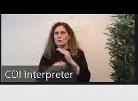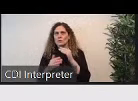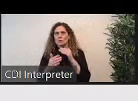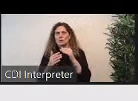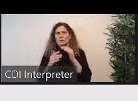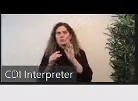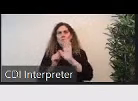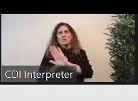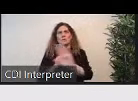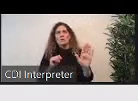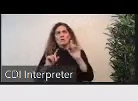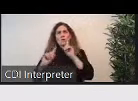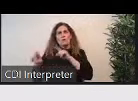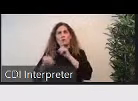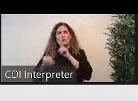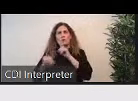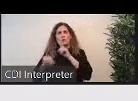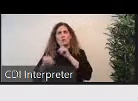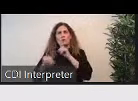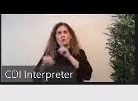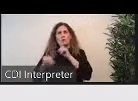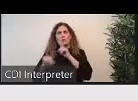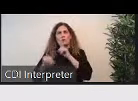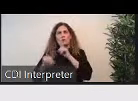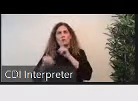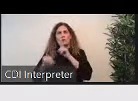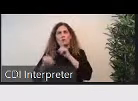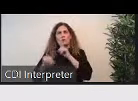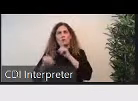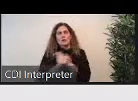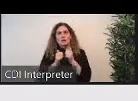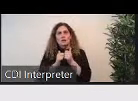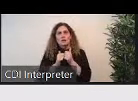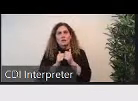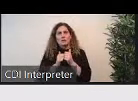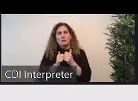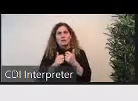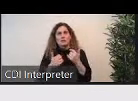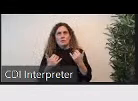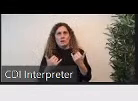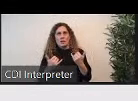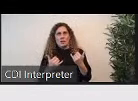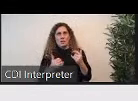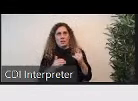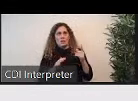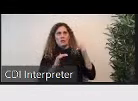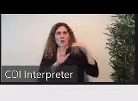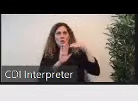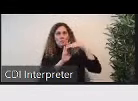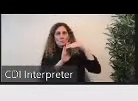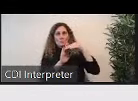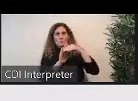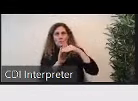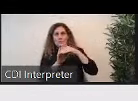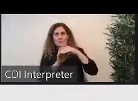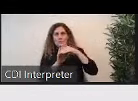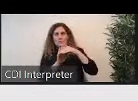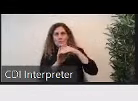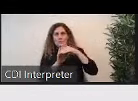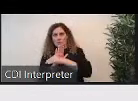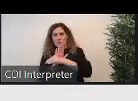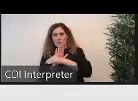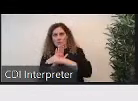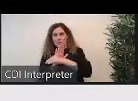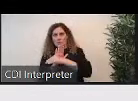could first be up for review. If trends are still going in the right direction when that time comes, how do you also factor in the presence of the